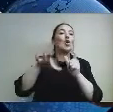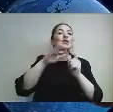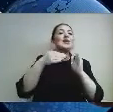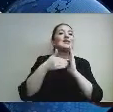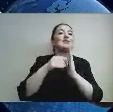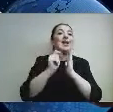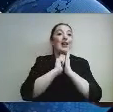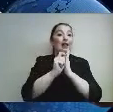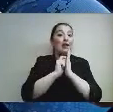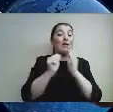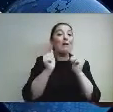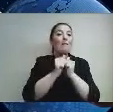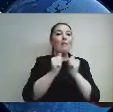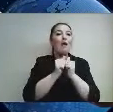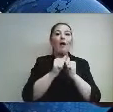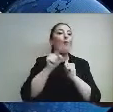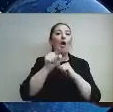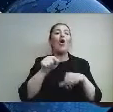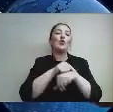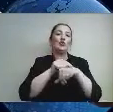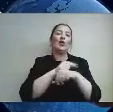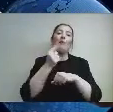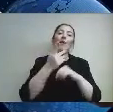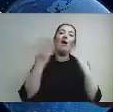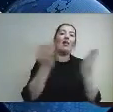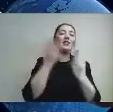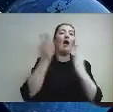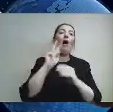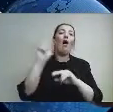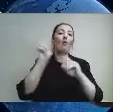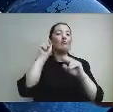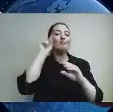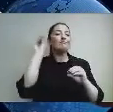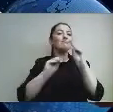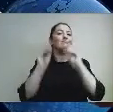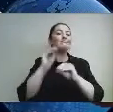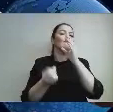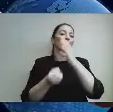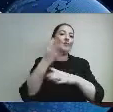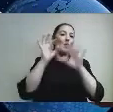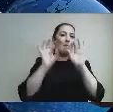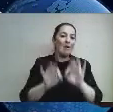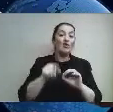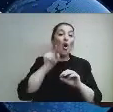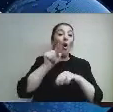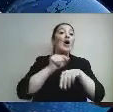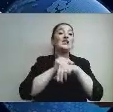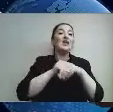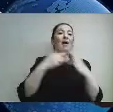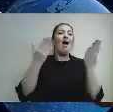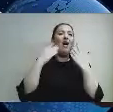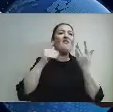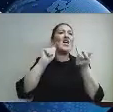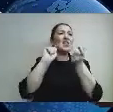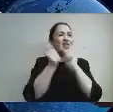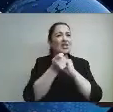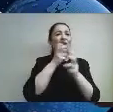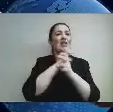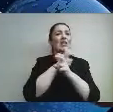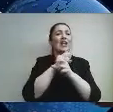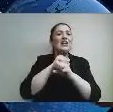the climate change was actually more resounding and more